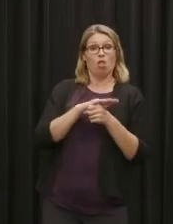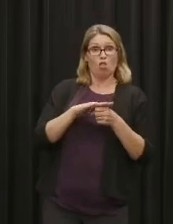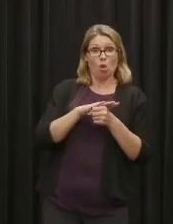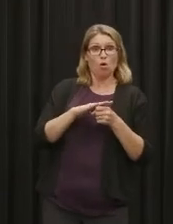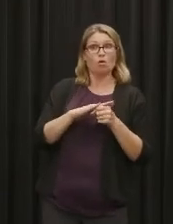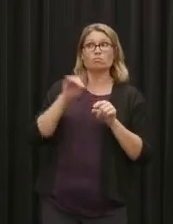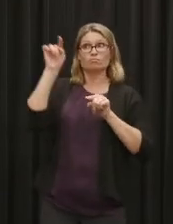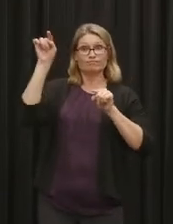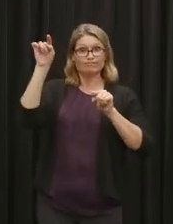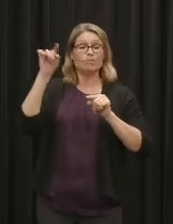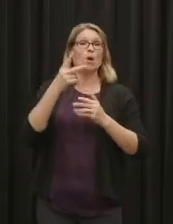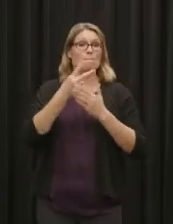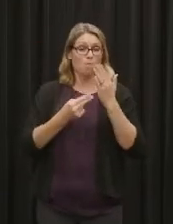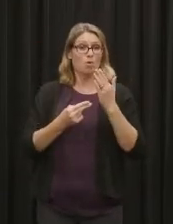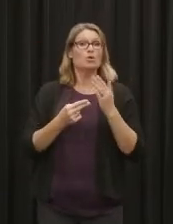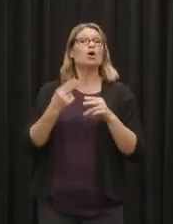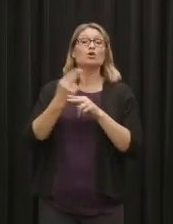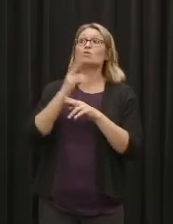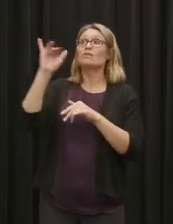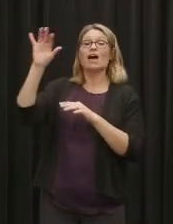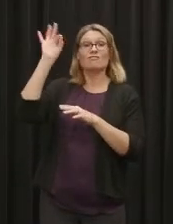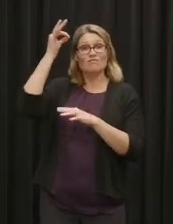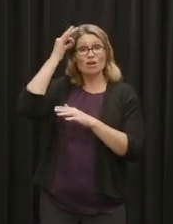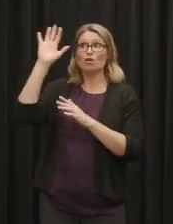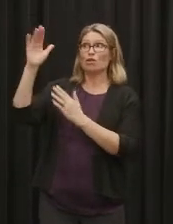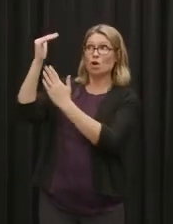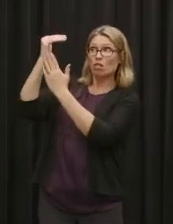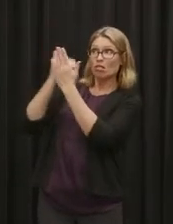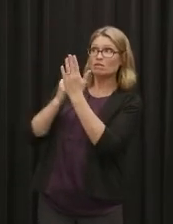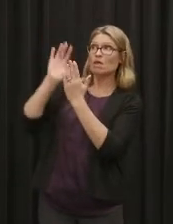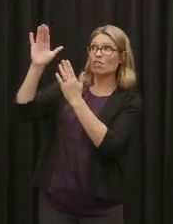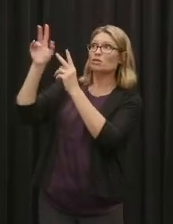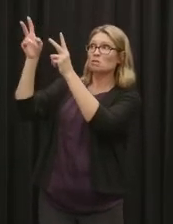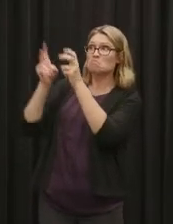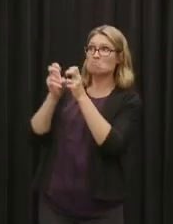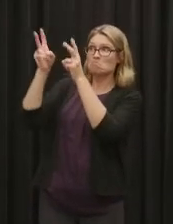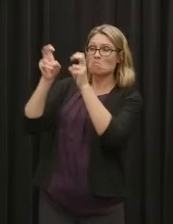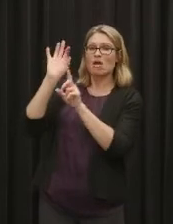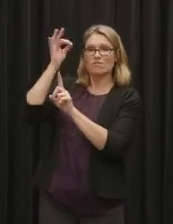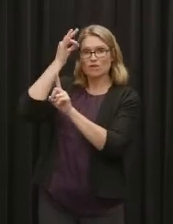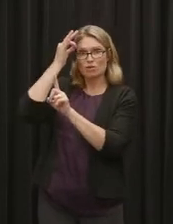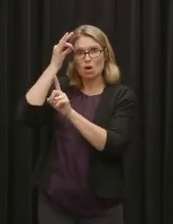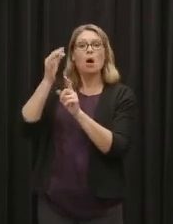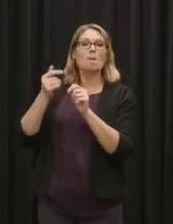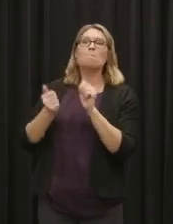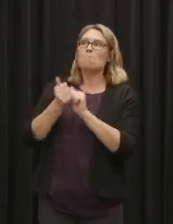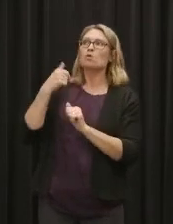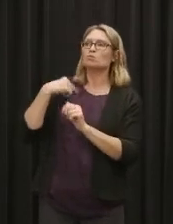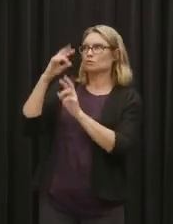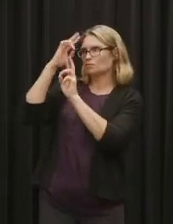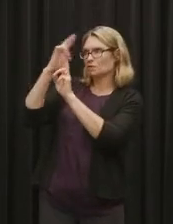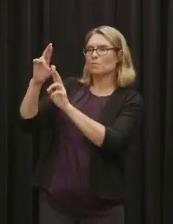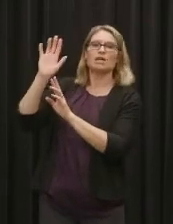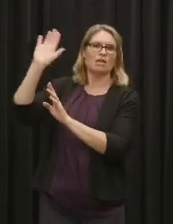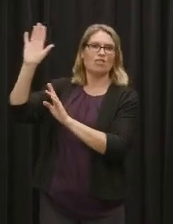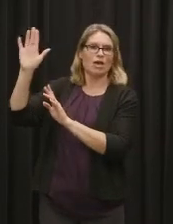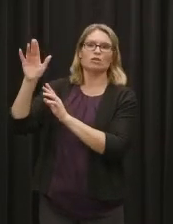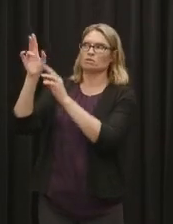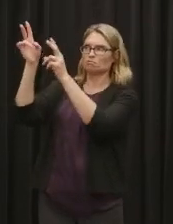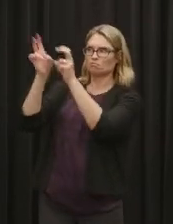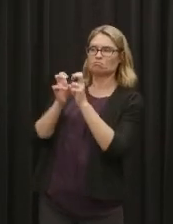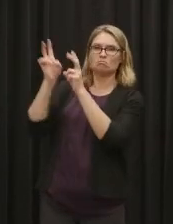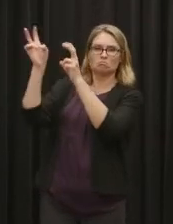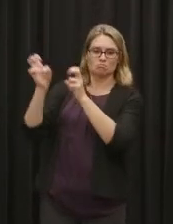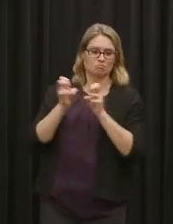They have certainly used the federal list as a guideline, and for the most part, we're respecting it. With regards